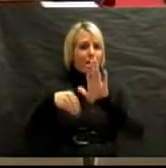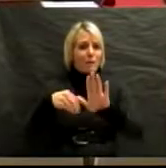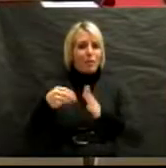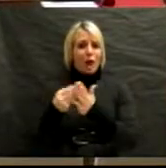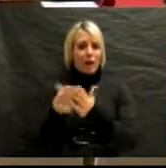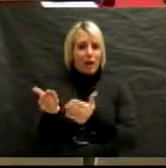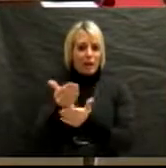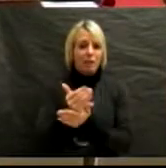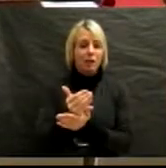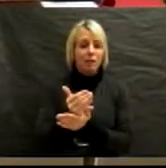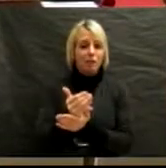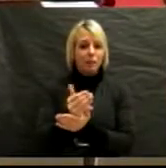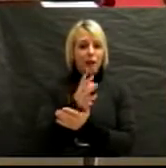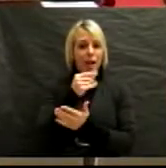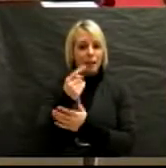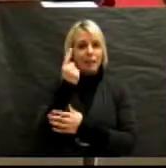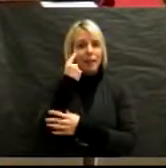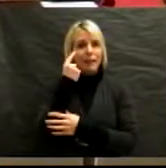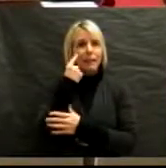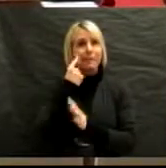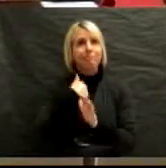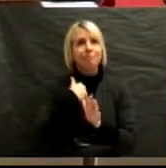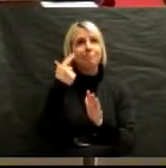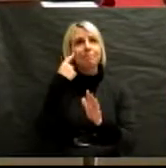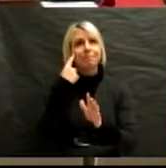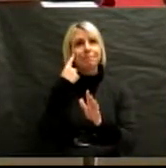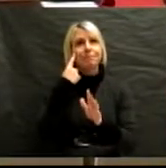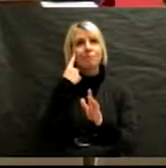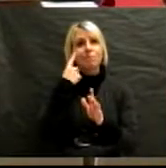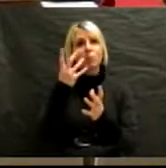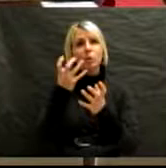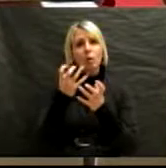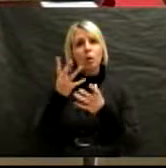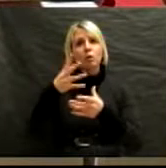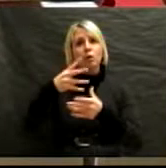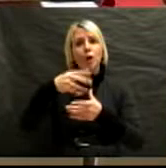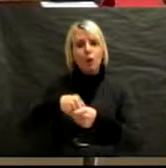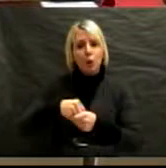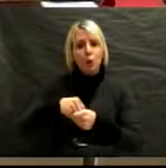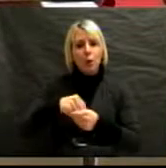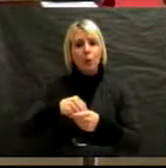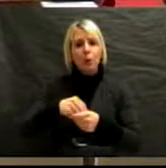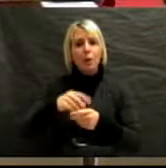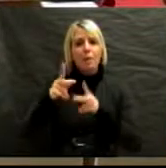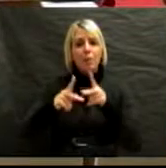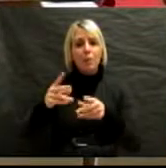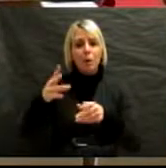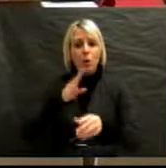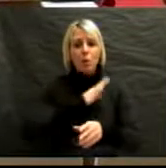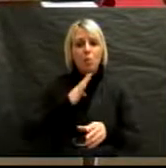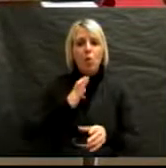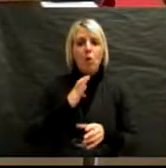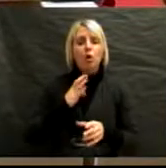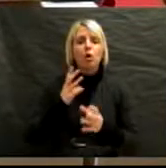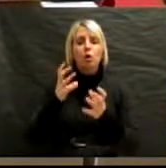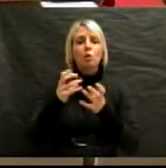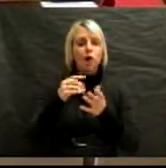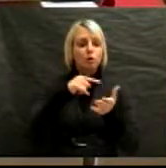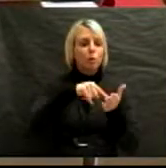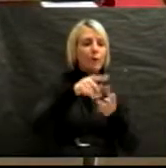inclusive board, having a salary that compensates people for their time, for those for whom that's important, is something that's